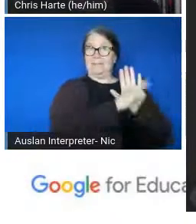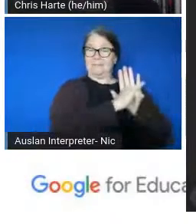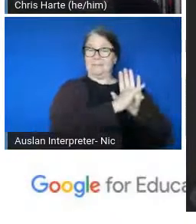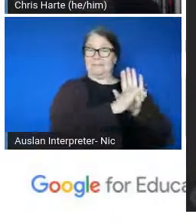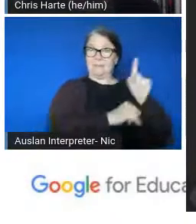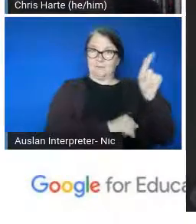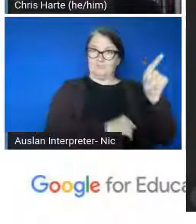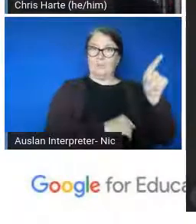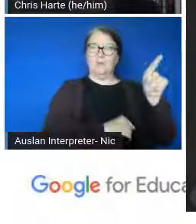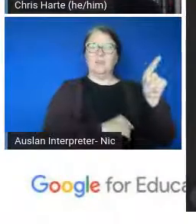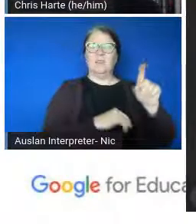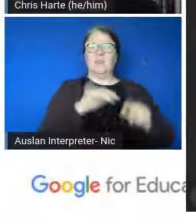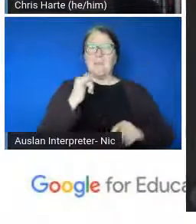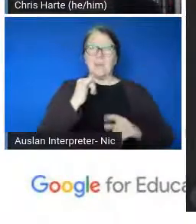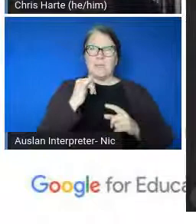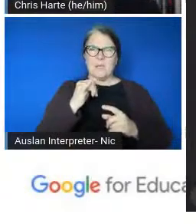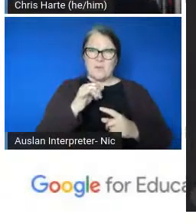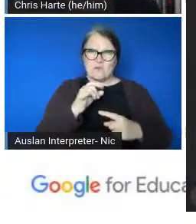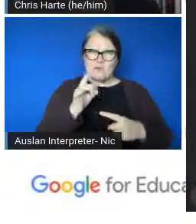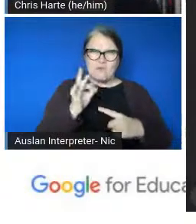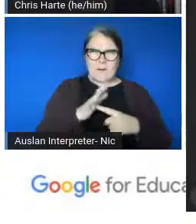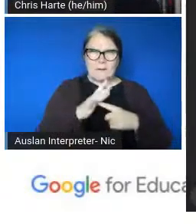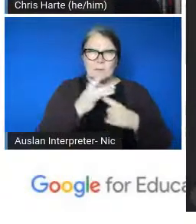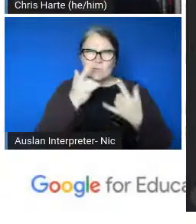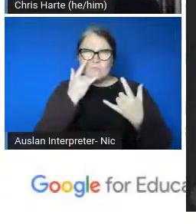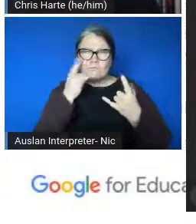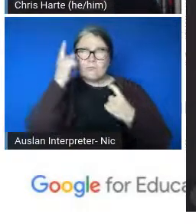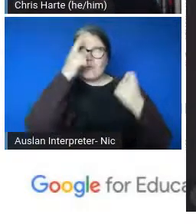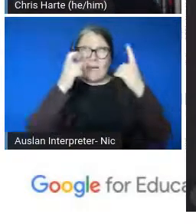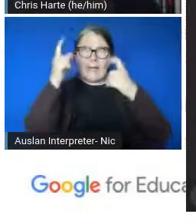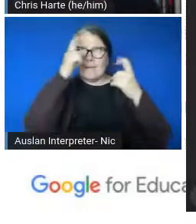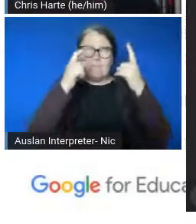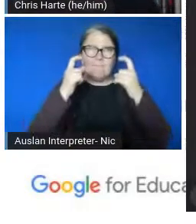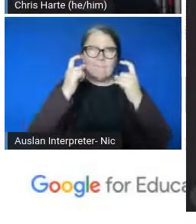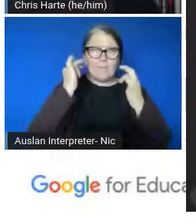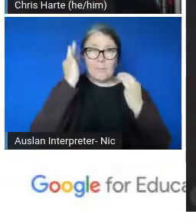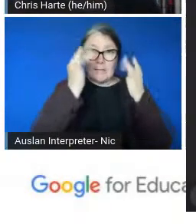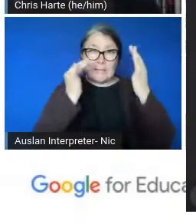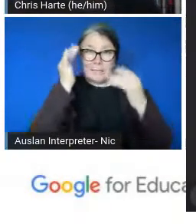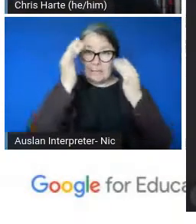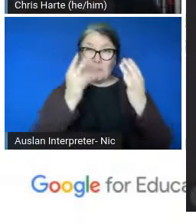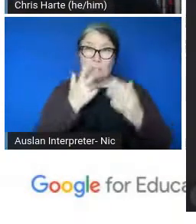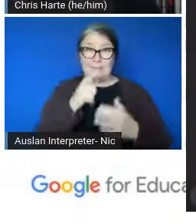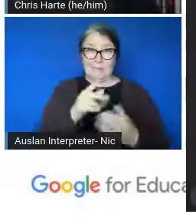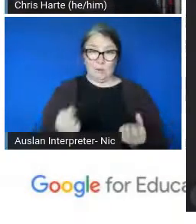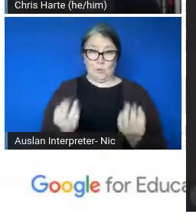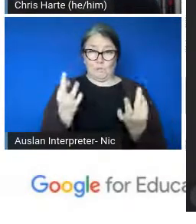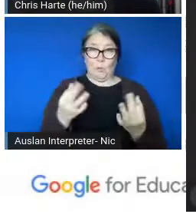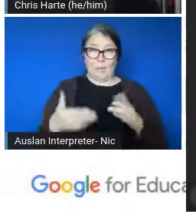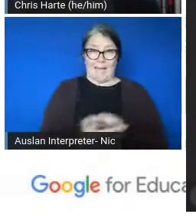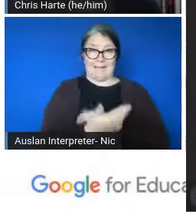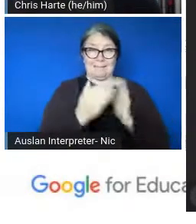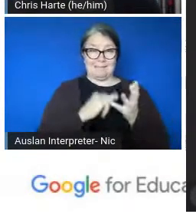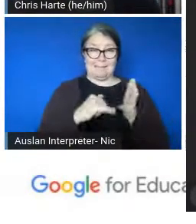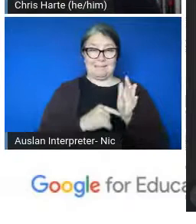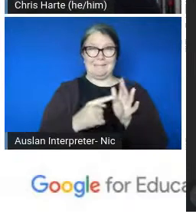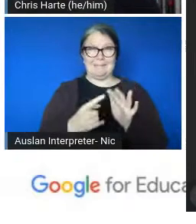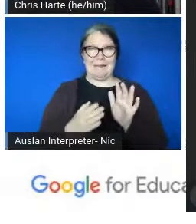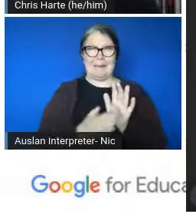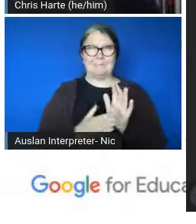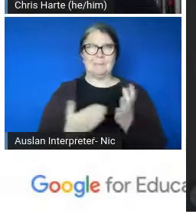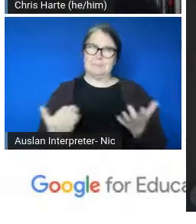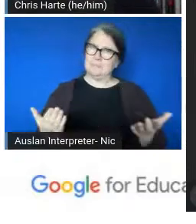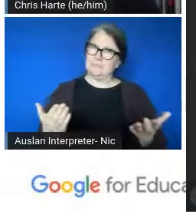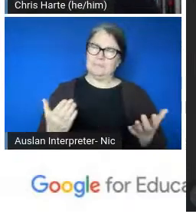look at critical and creative thinking. Like if you're not using critical and creative thinking in STEM, then that's a really, I would argue that you're not